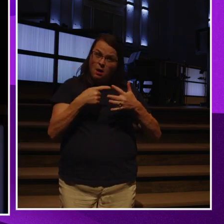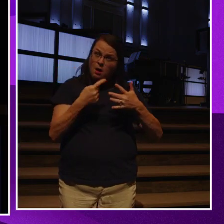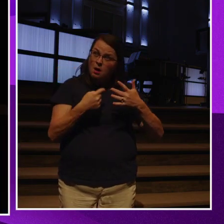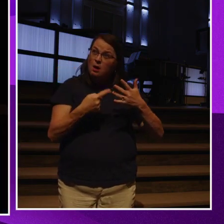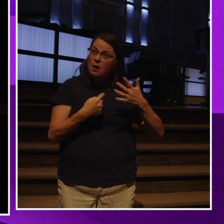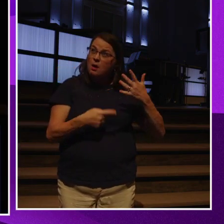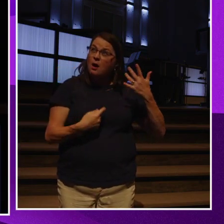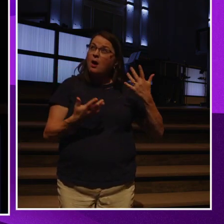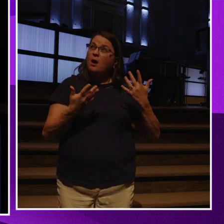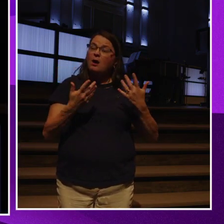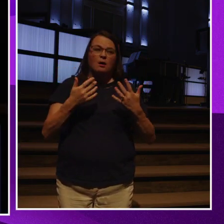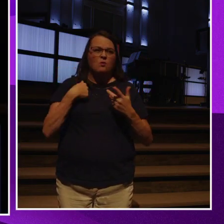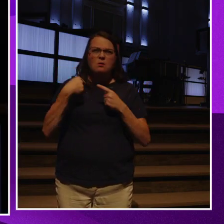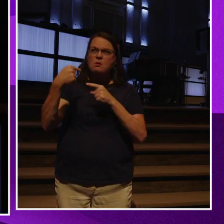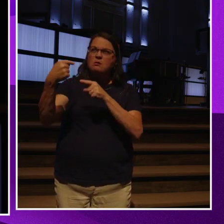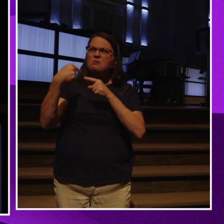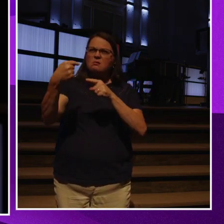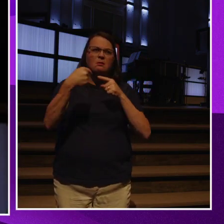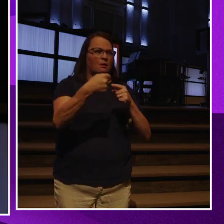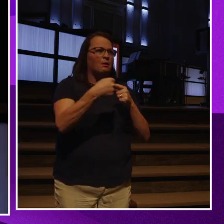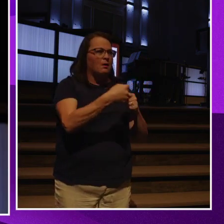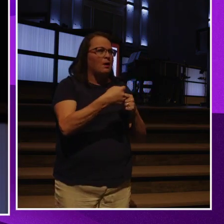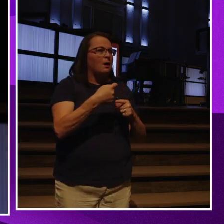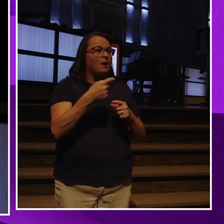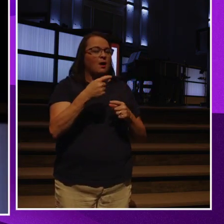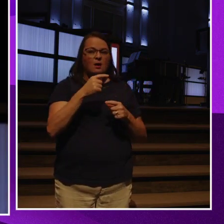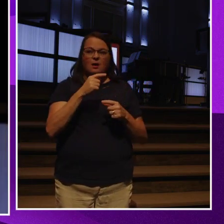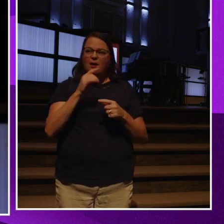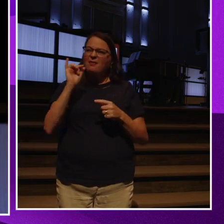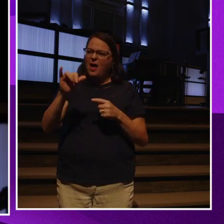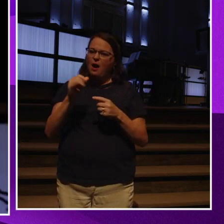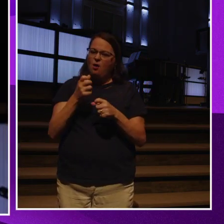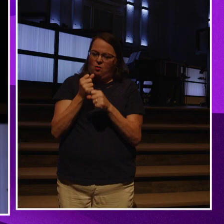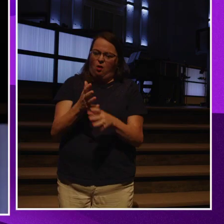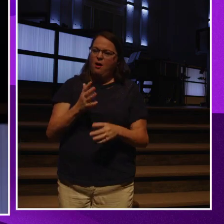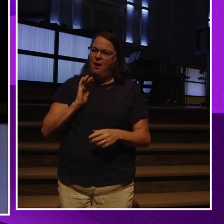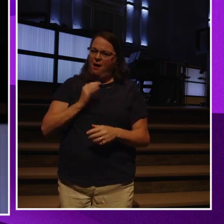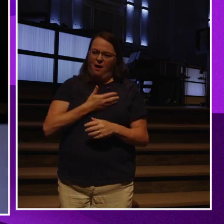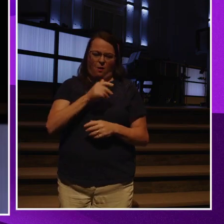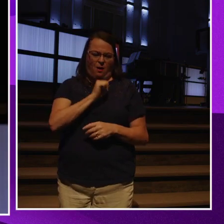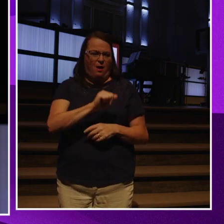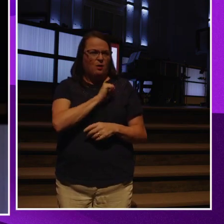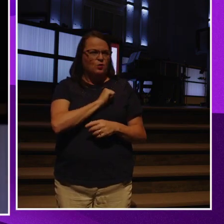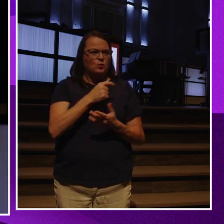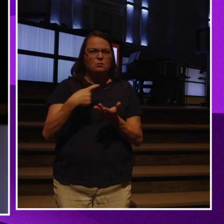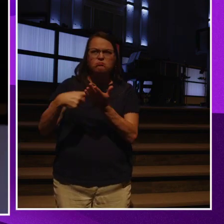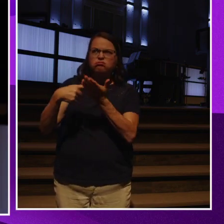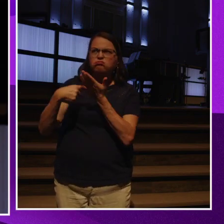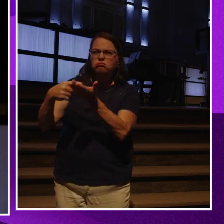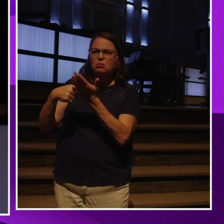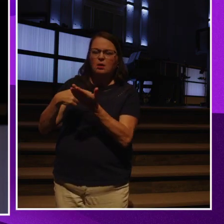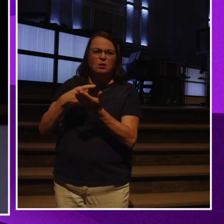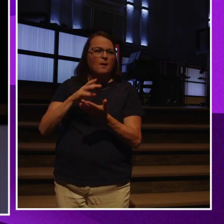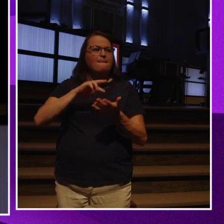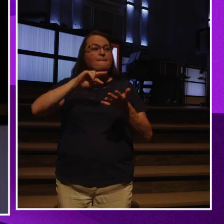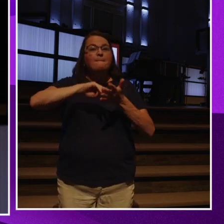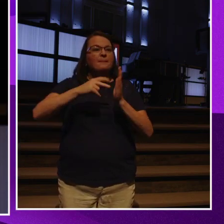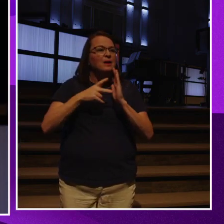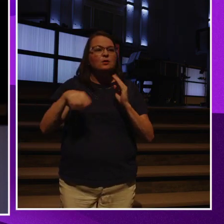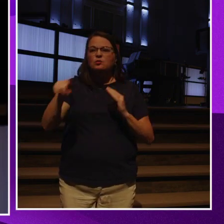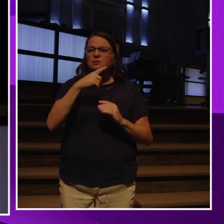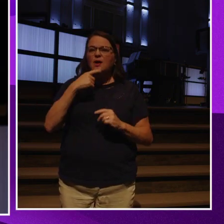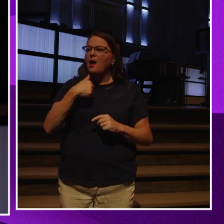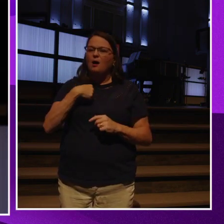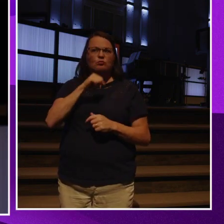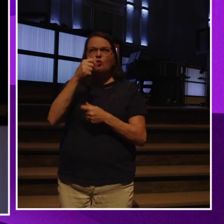We dispute with one another. And when we get into an attitude of disputing, you know what we're saying? I don't trust the